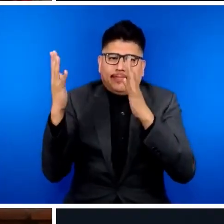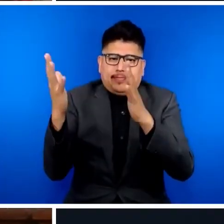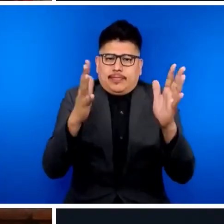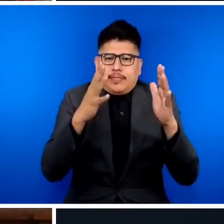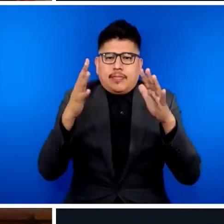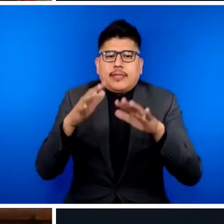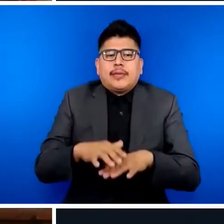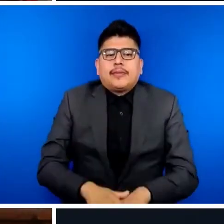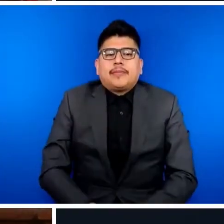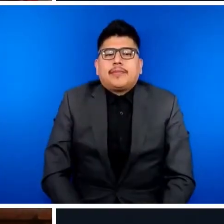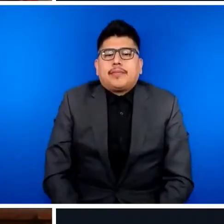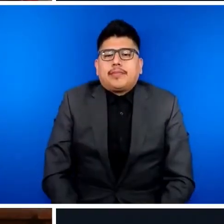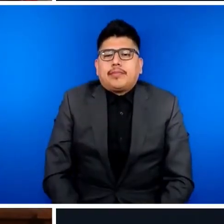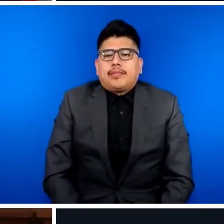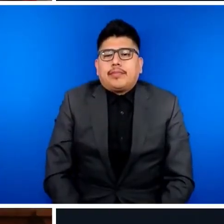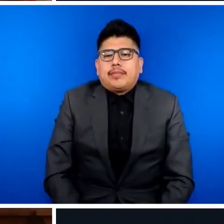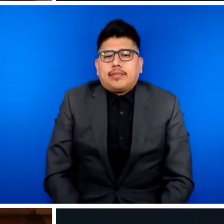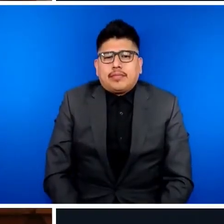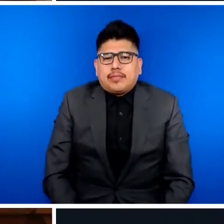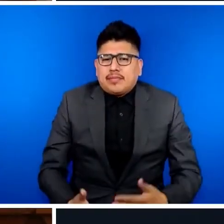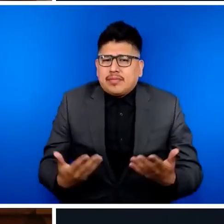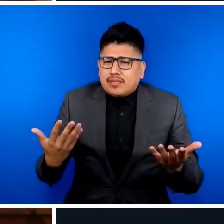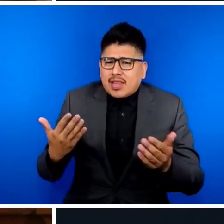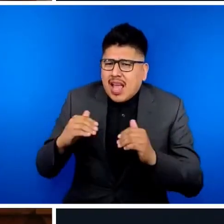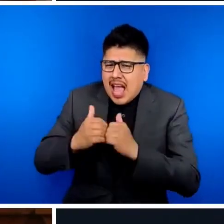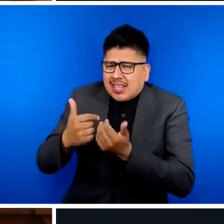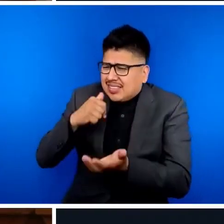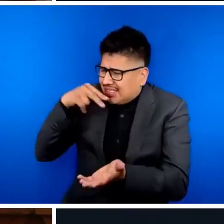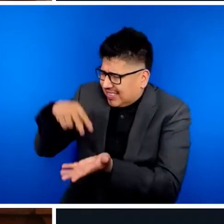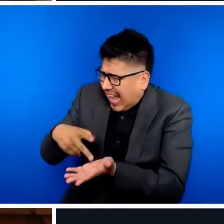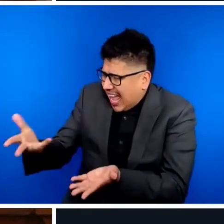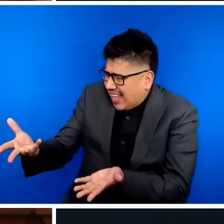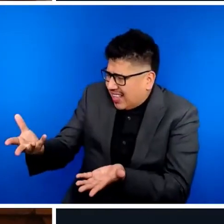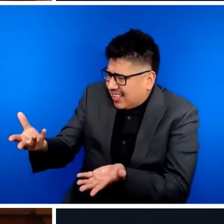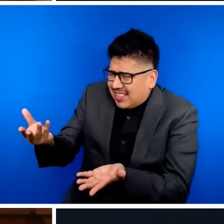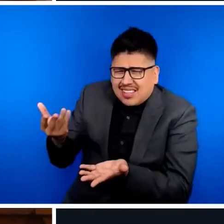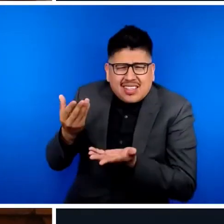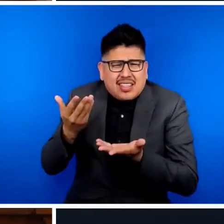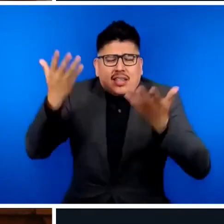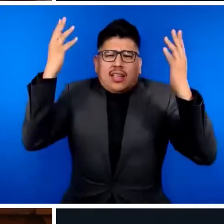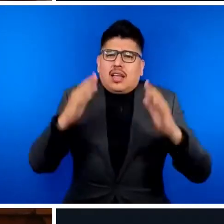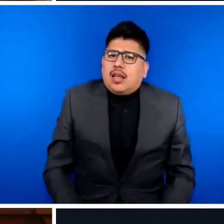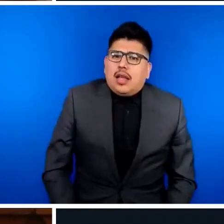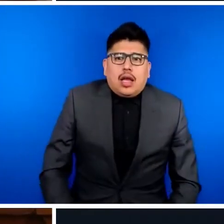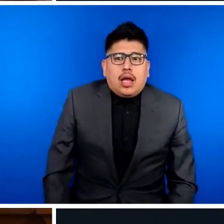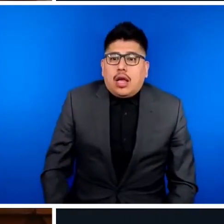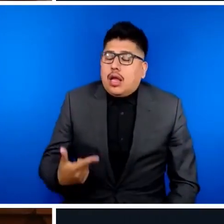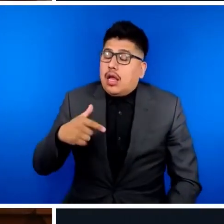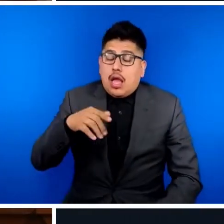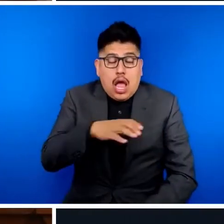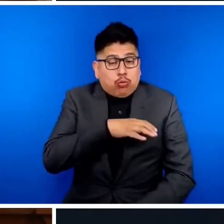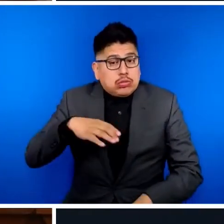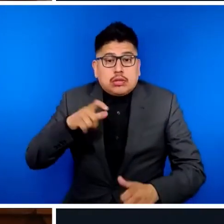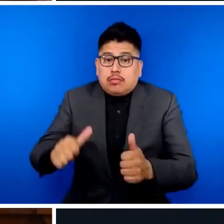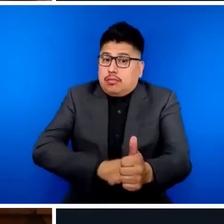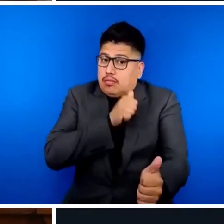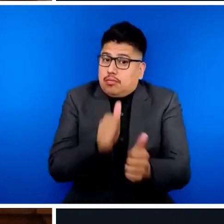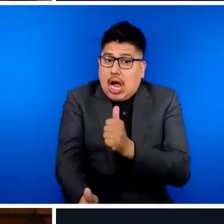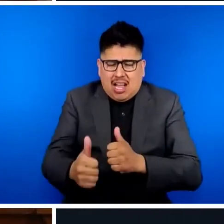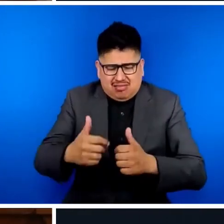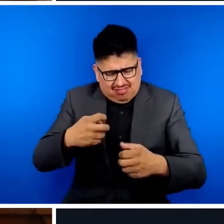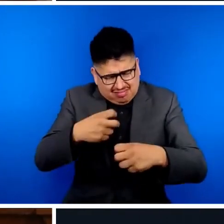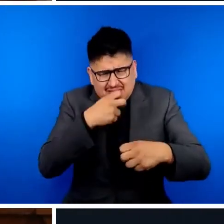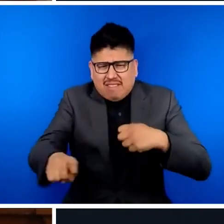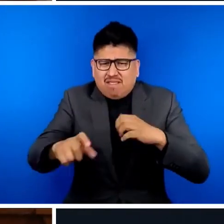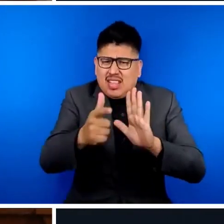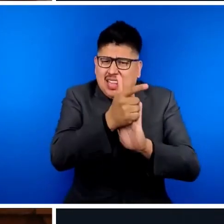How do you not stand? How do you not stand? I'm asking this Congress to pass tough legislation to ensure that violent and